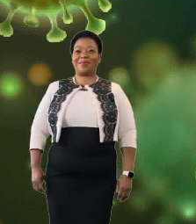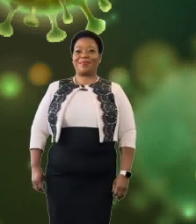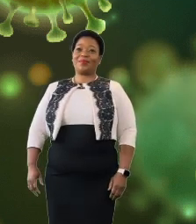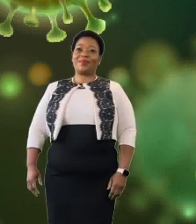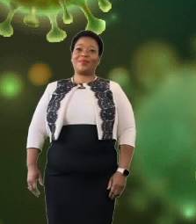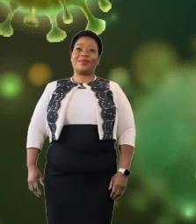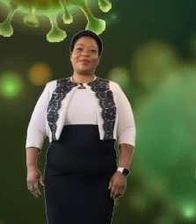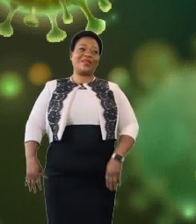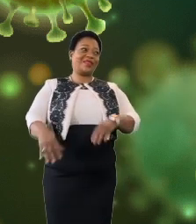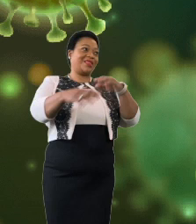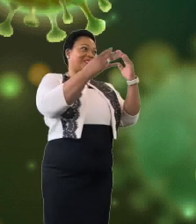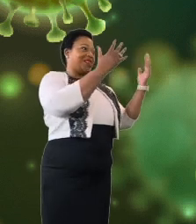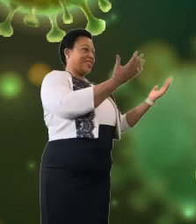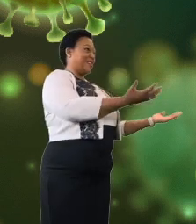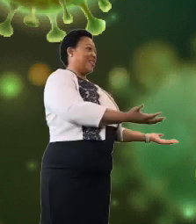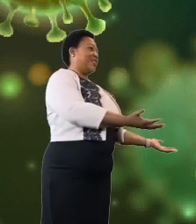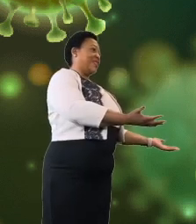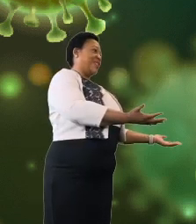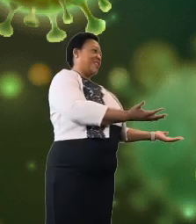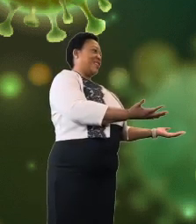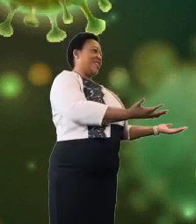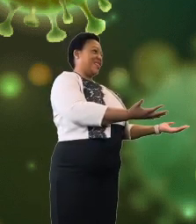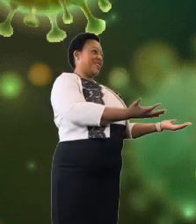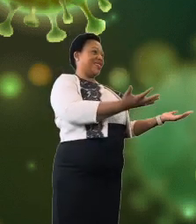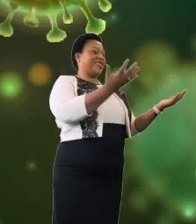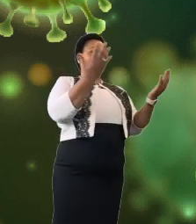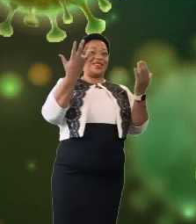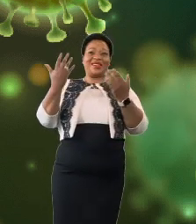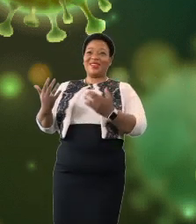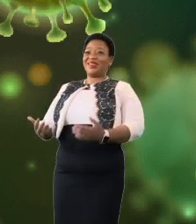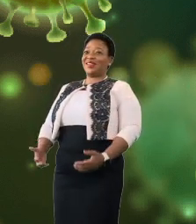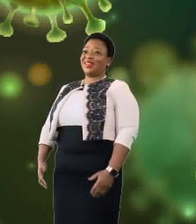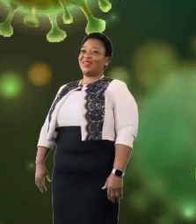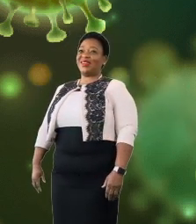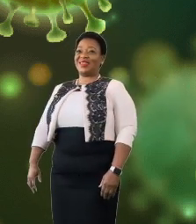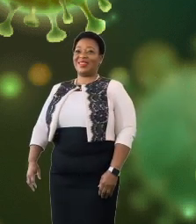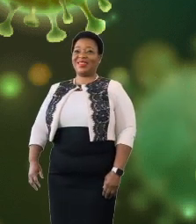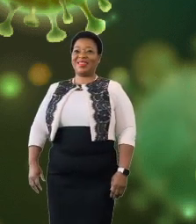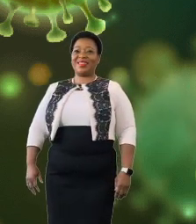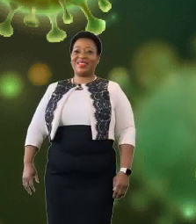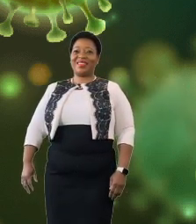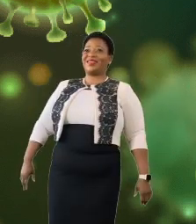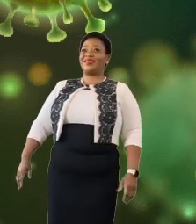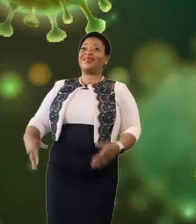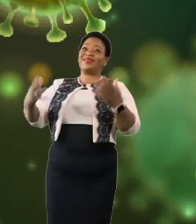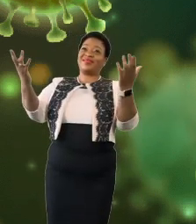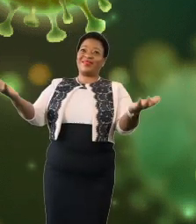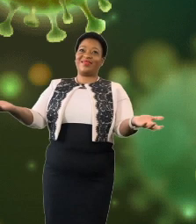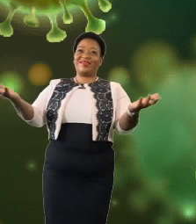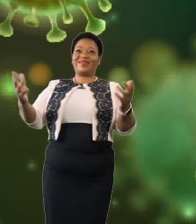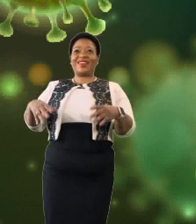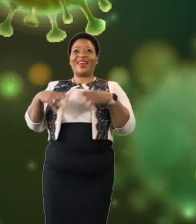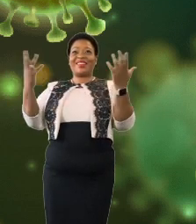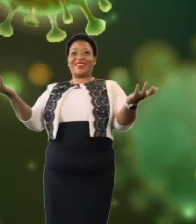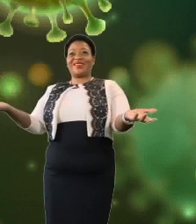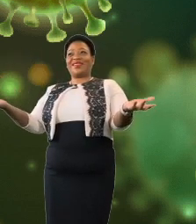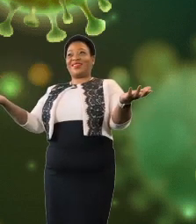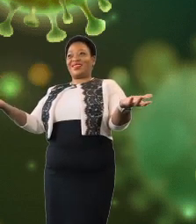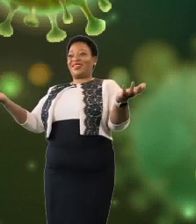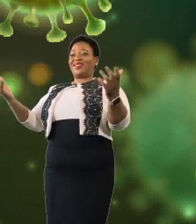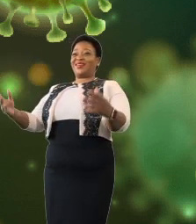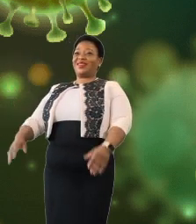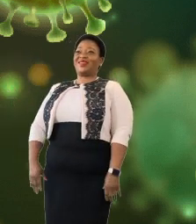or requirements be bypassed. I would certainly never suggest that we bypass an